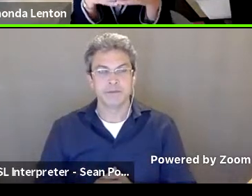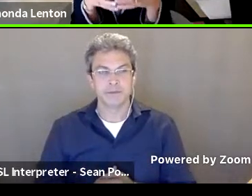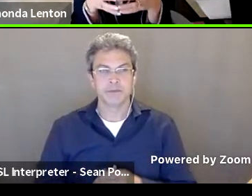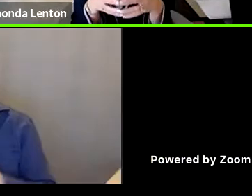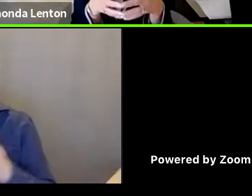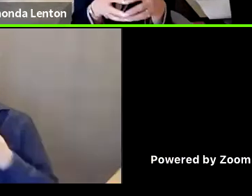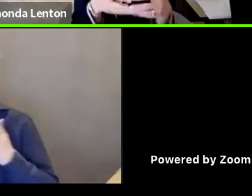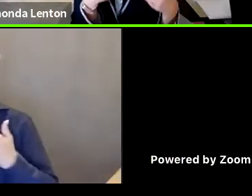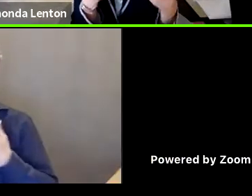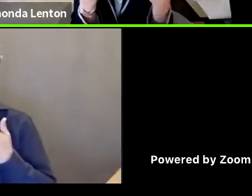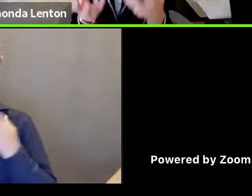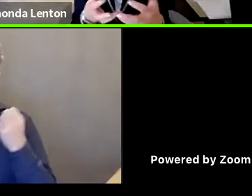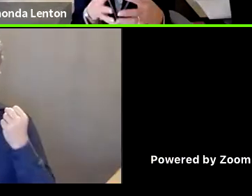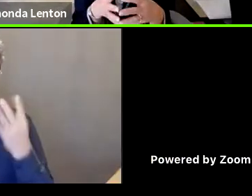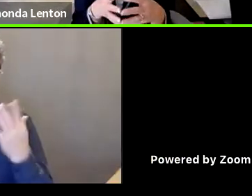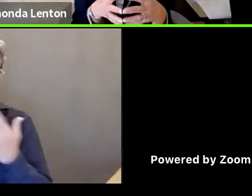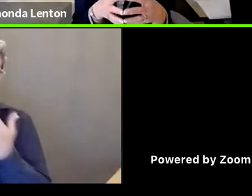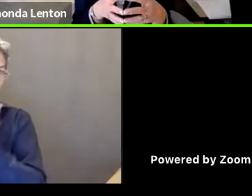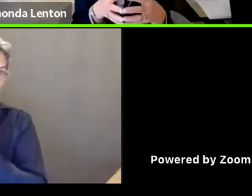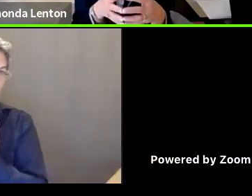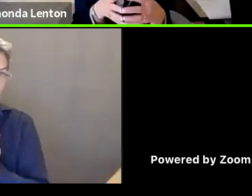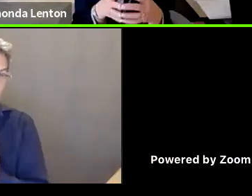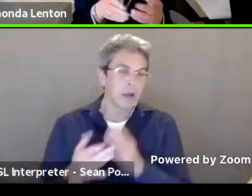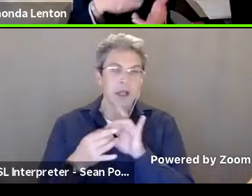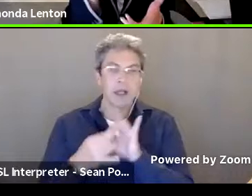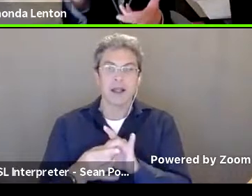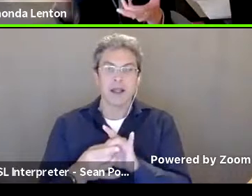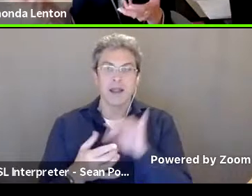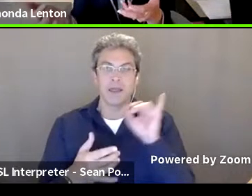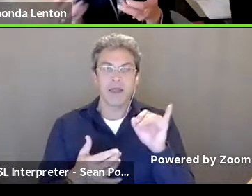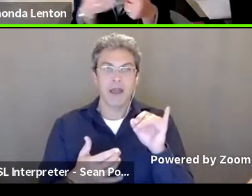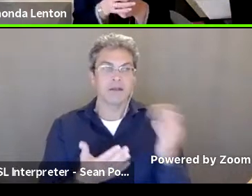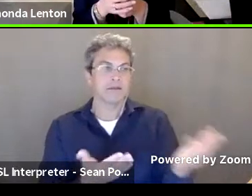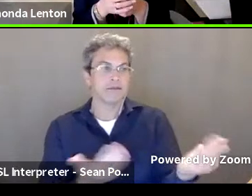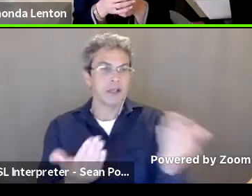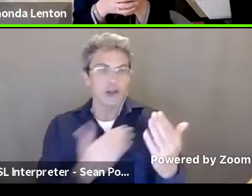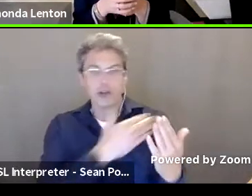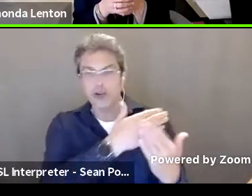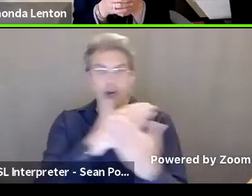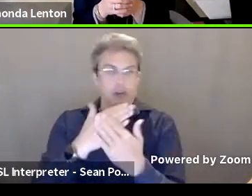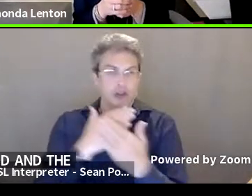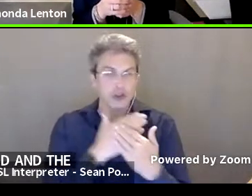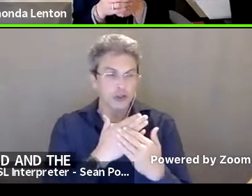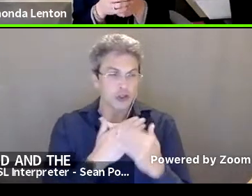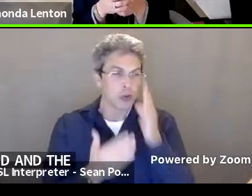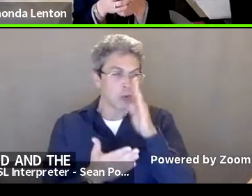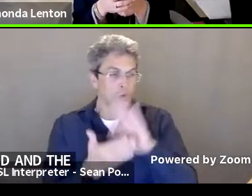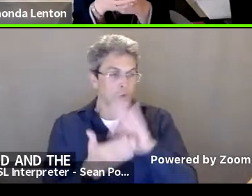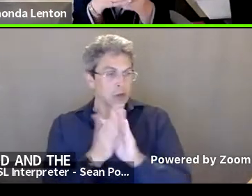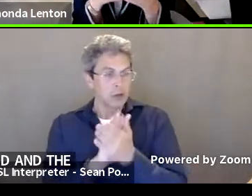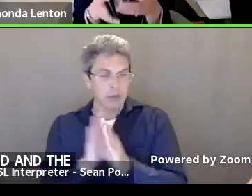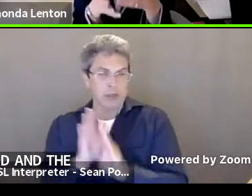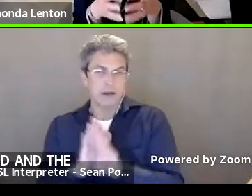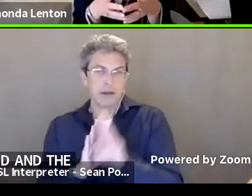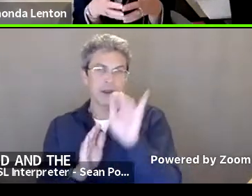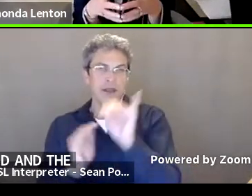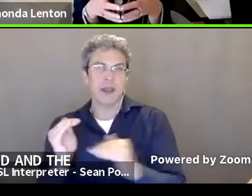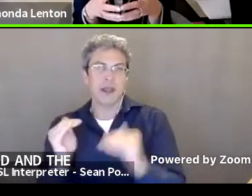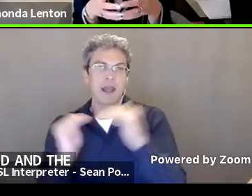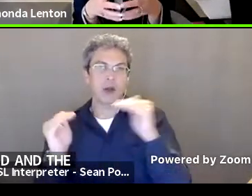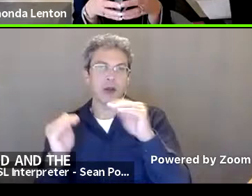recommendations that have been coming forward in the consultation and what's going to be manifested in the equity plan will be very